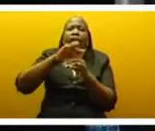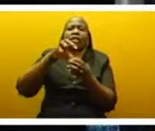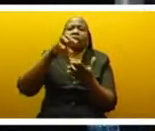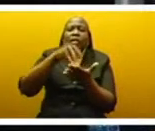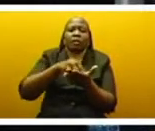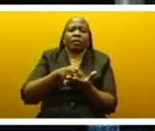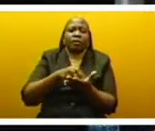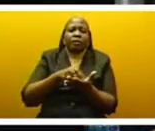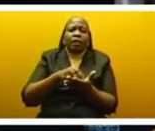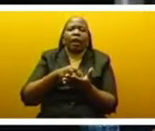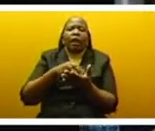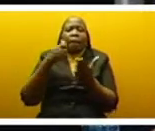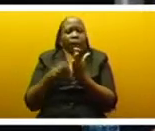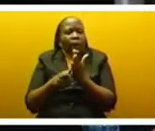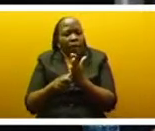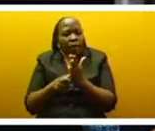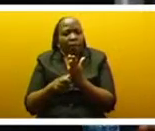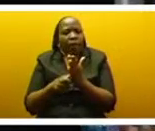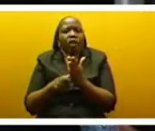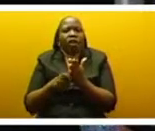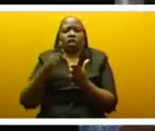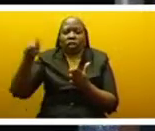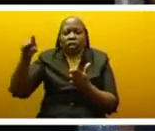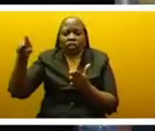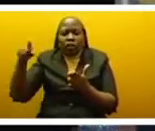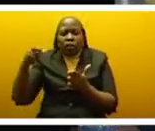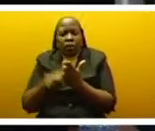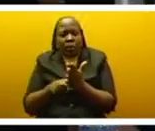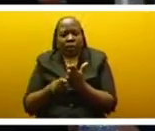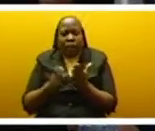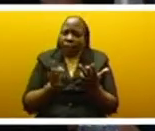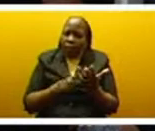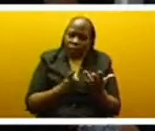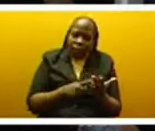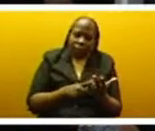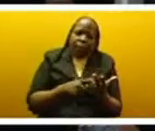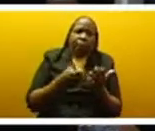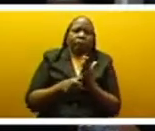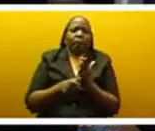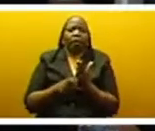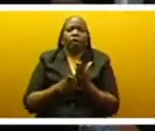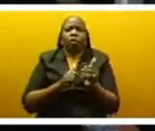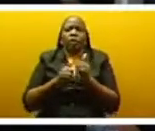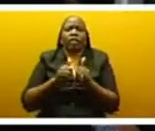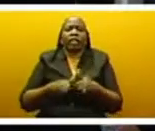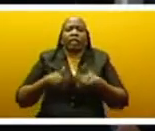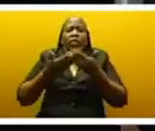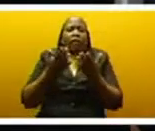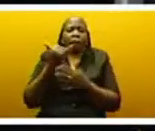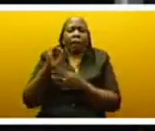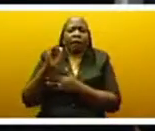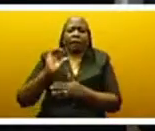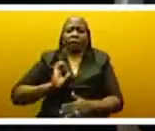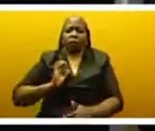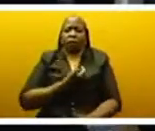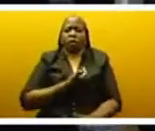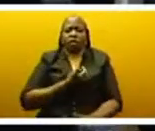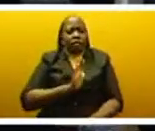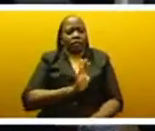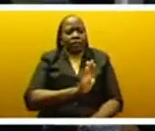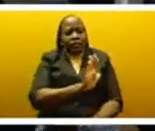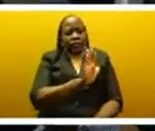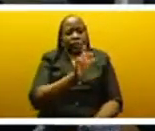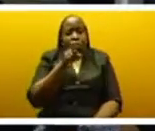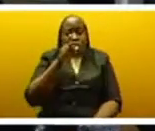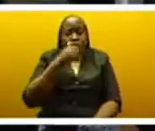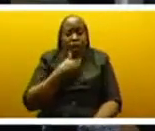correction problems, tallying problems on those forms submitted by the commissioners themselves, by the commission itself. You have